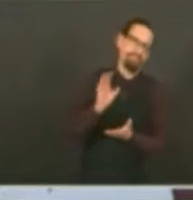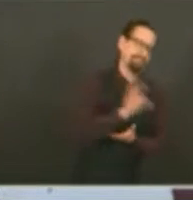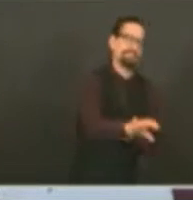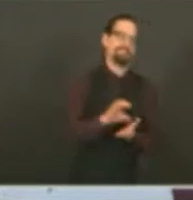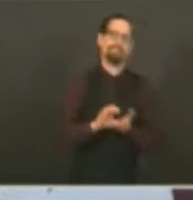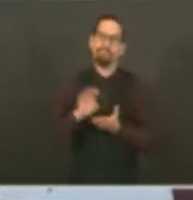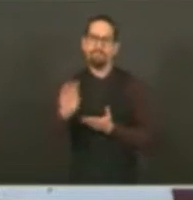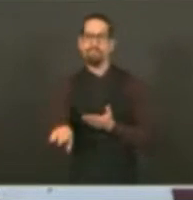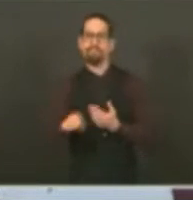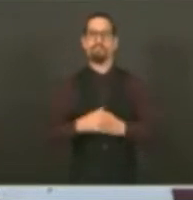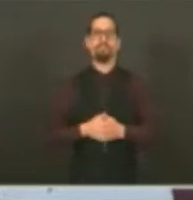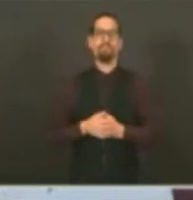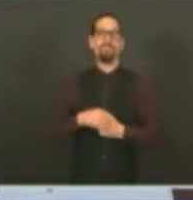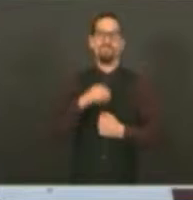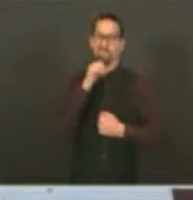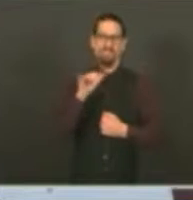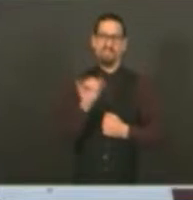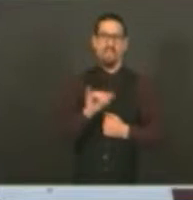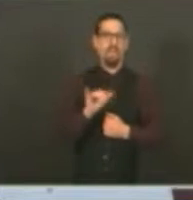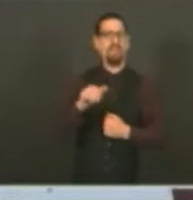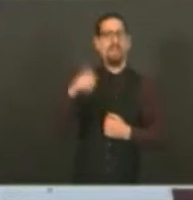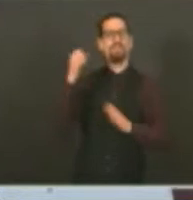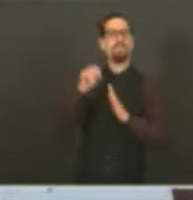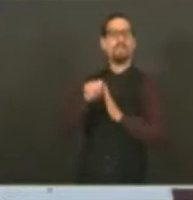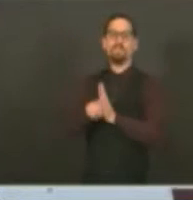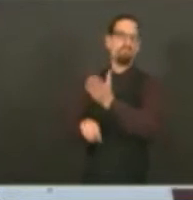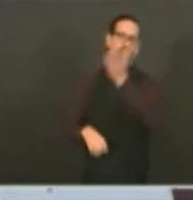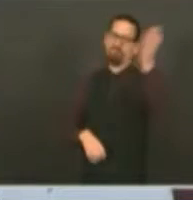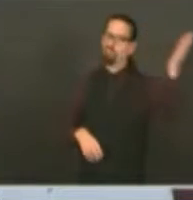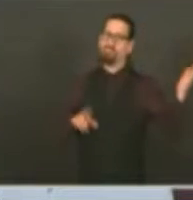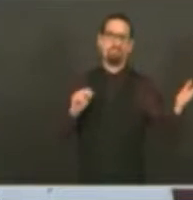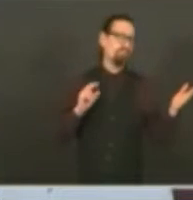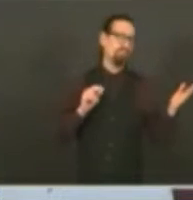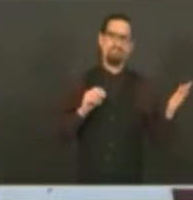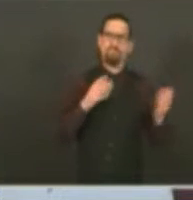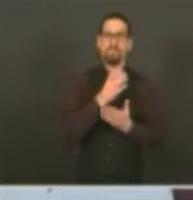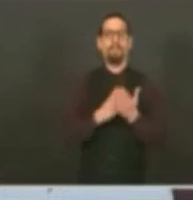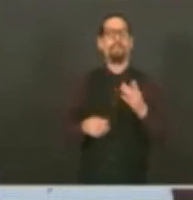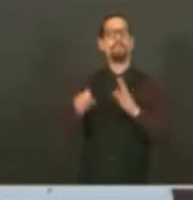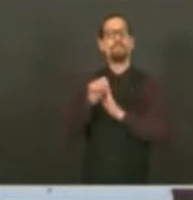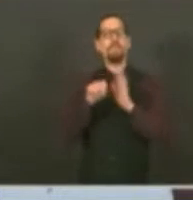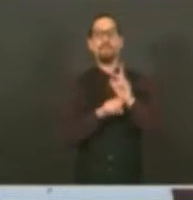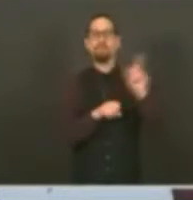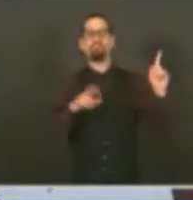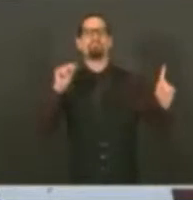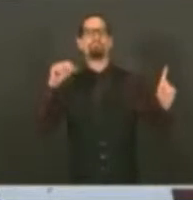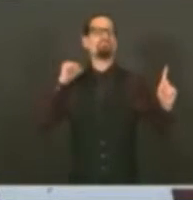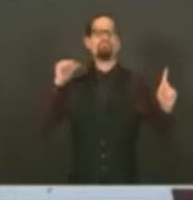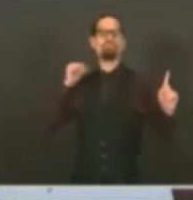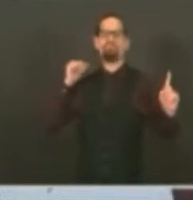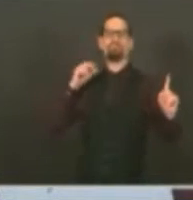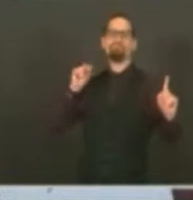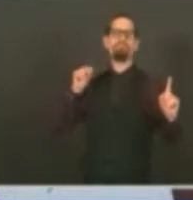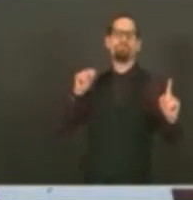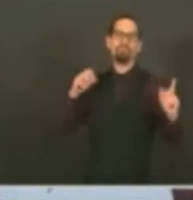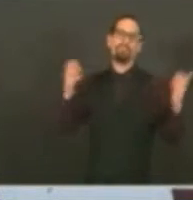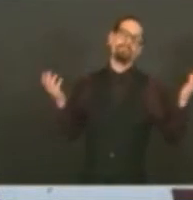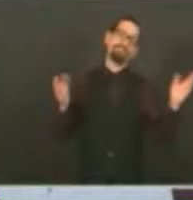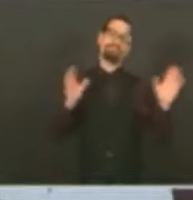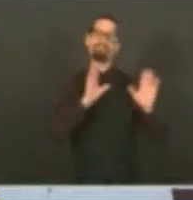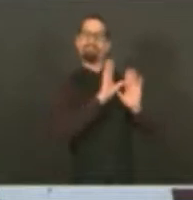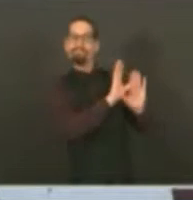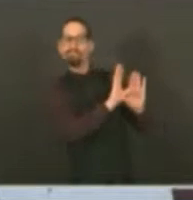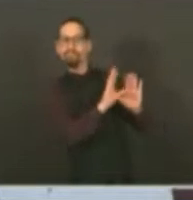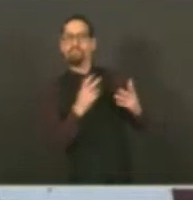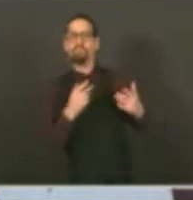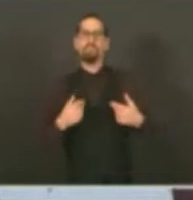states with full-on refusal to follow the rules. I think some of that is because we're sending money out the